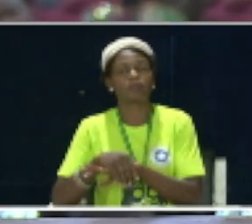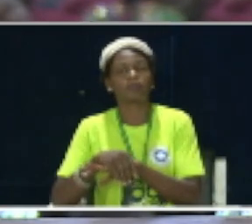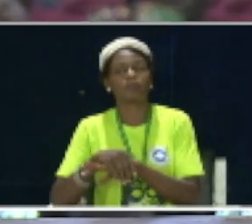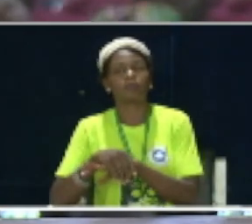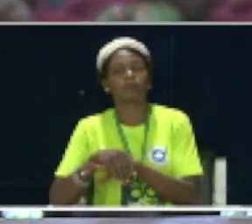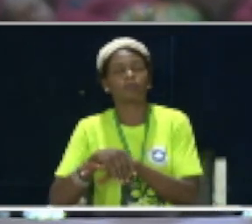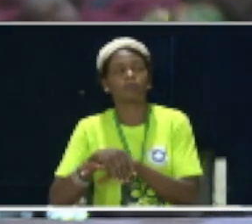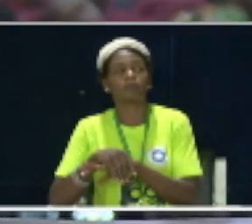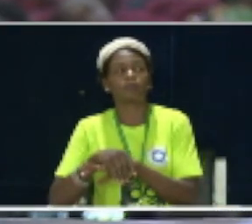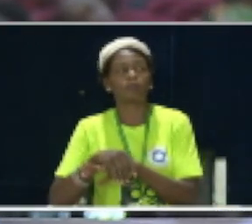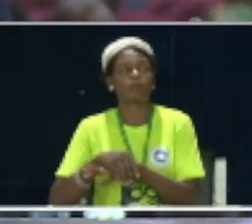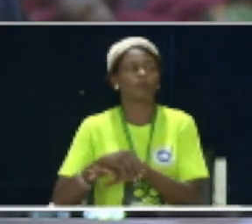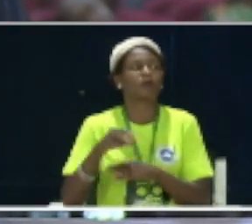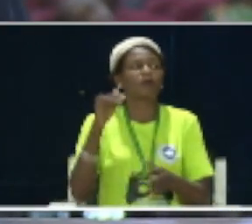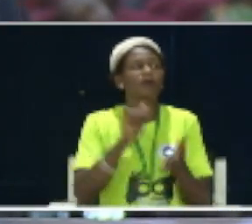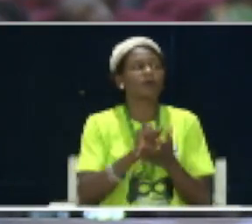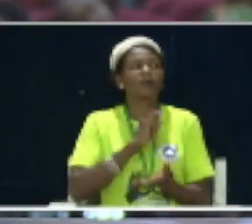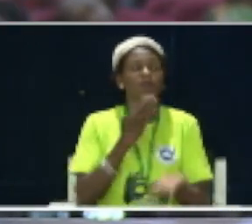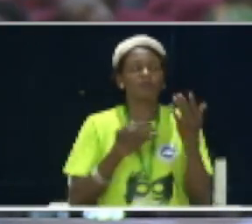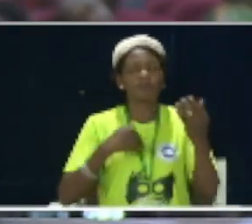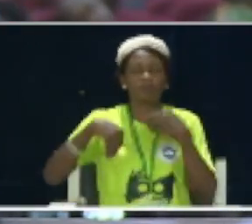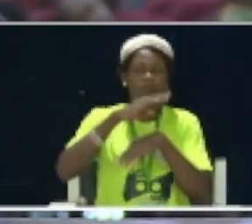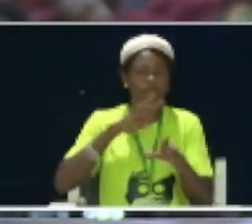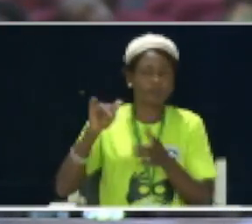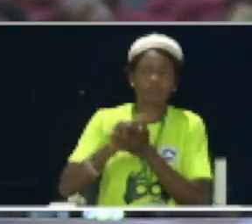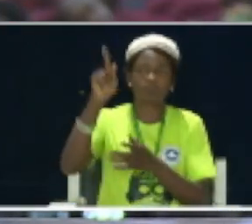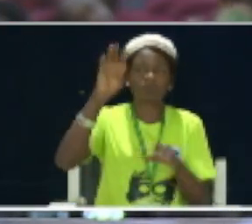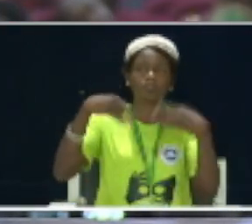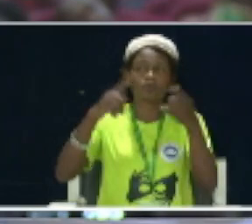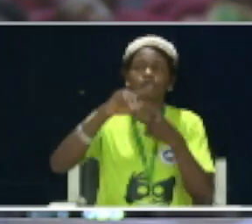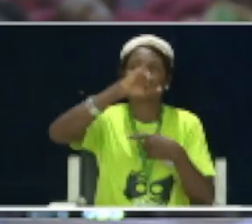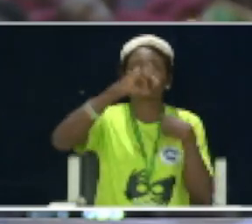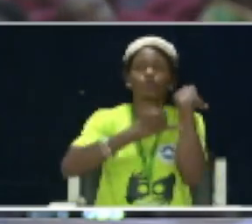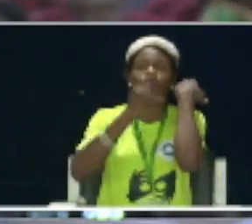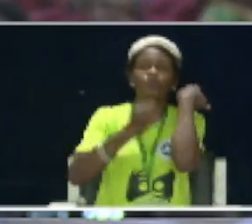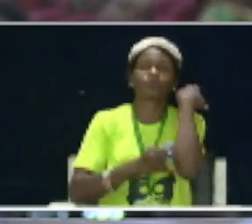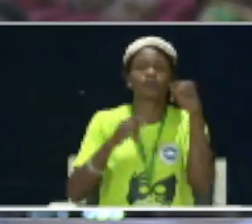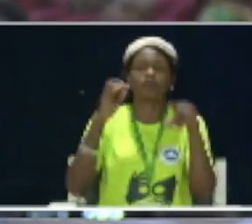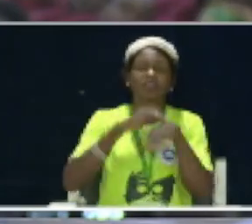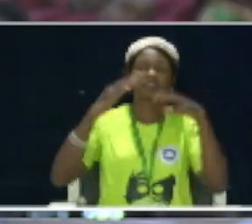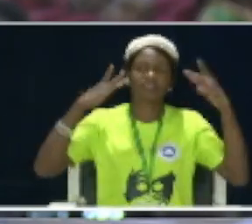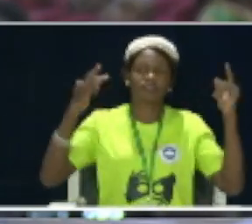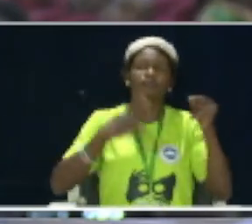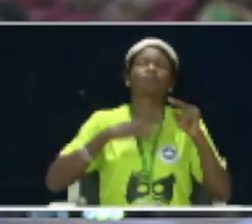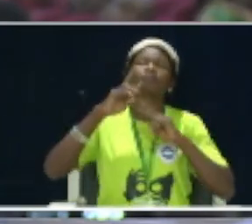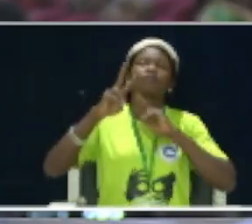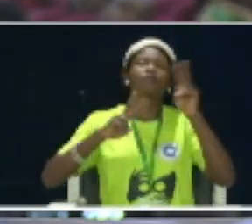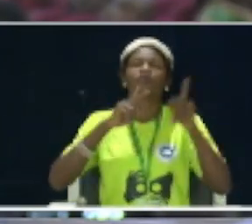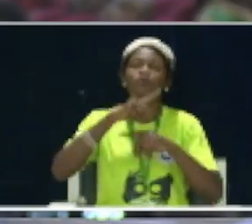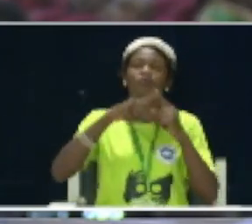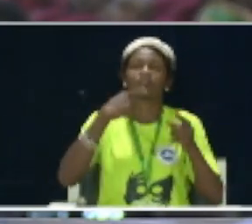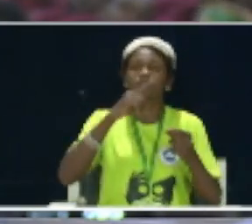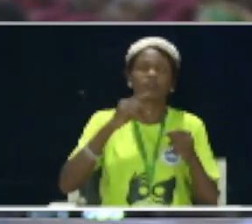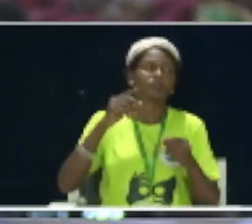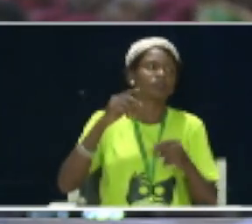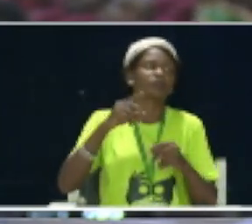Ask God that I may have the overflow you gave Joseph. At the sound of my voice, when I say begin